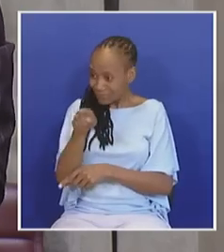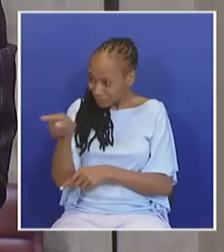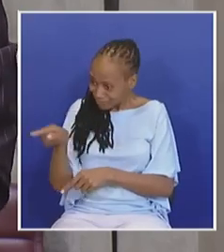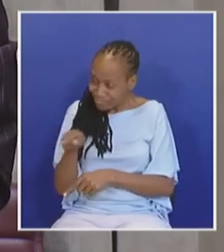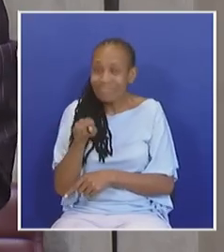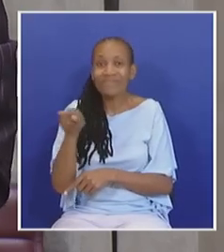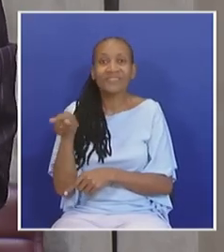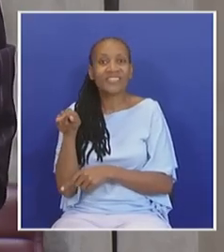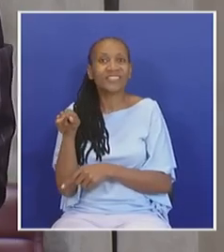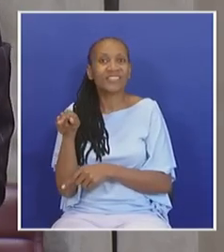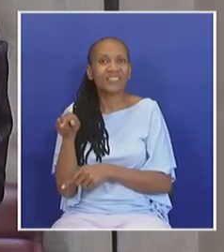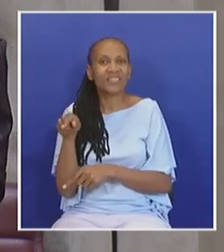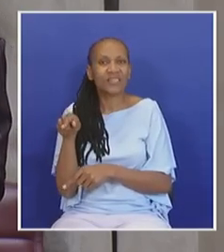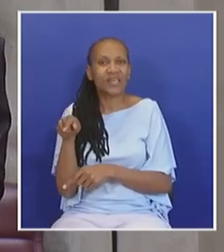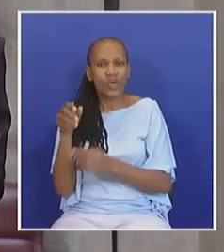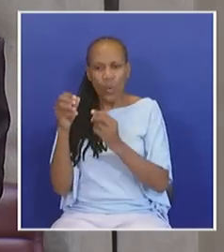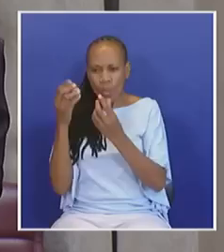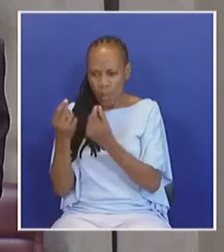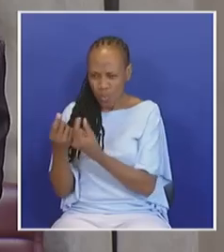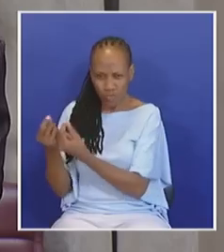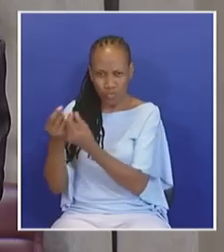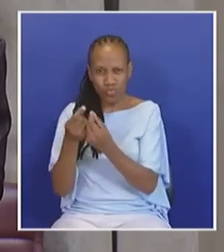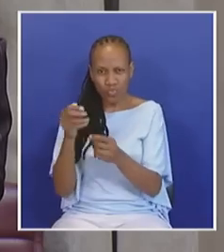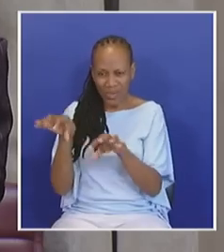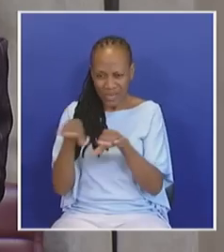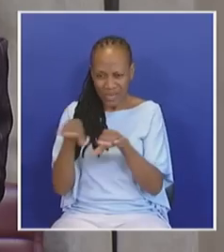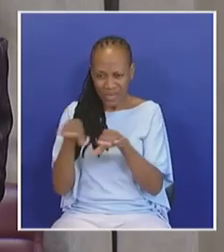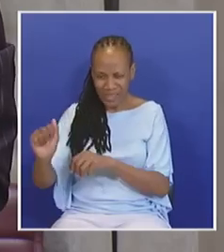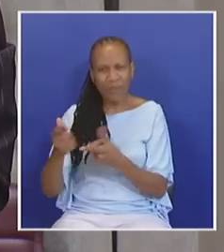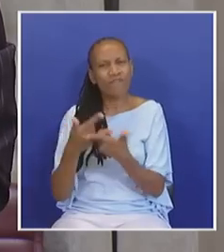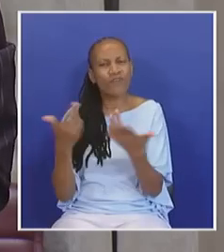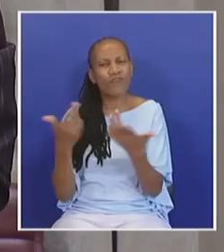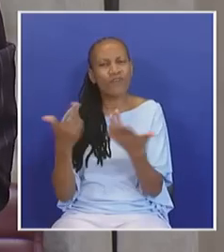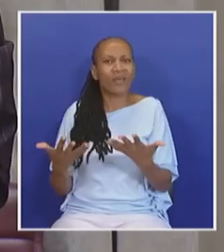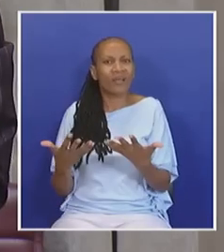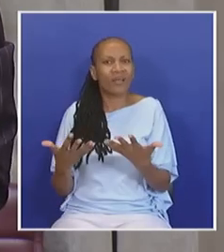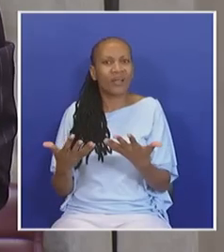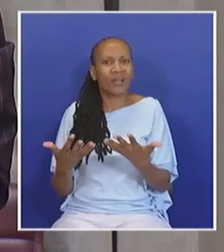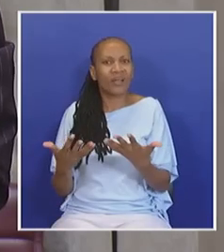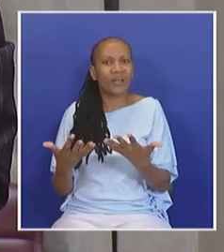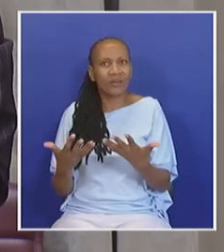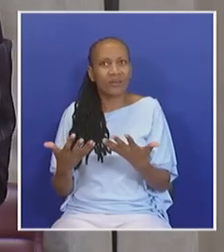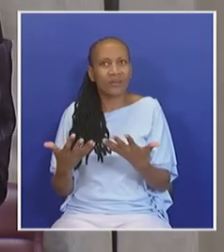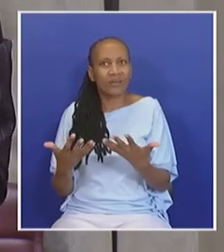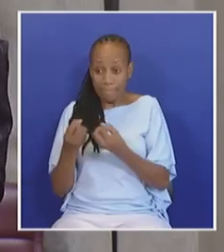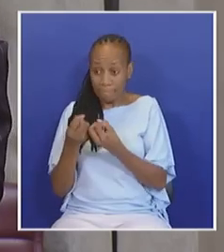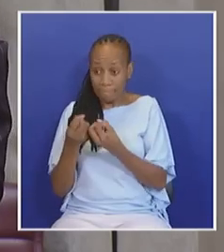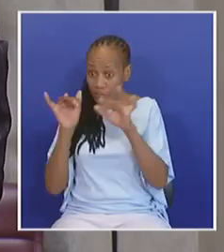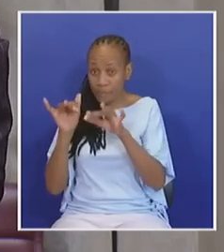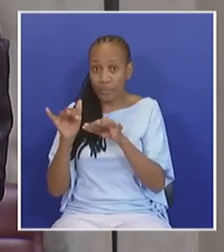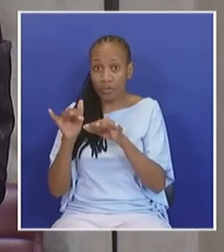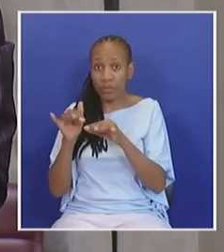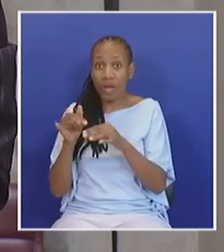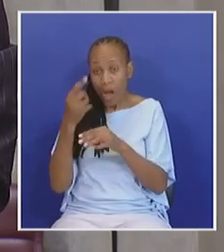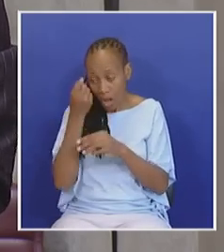merely extreme manifestations of a particular kind of racial logic which is far too common and shared by many, which posits that